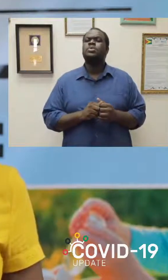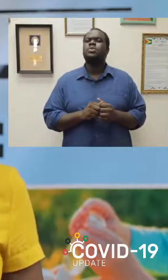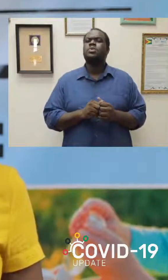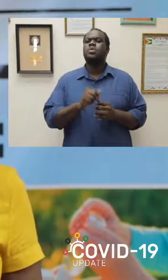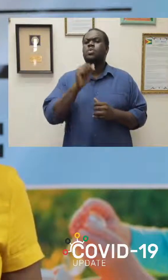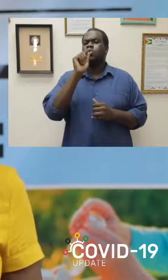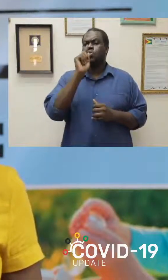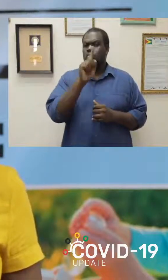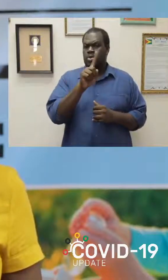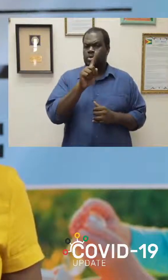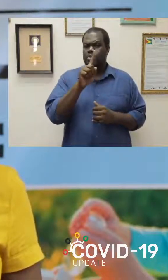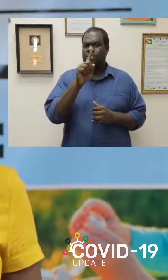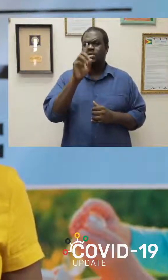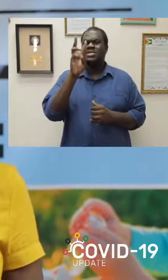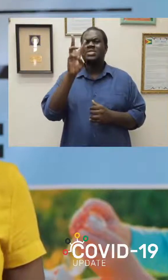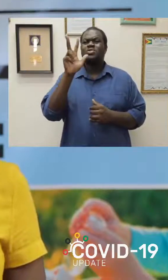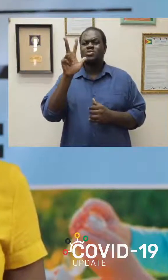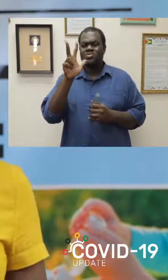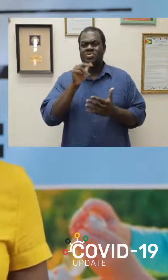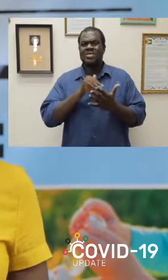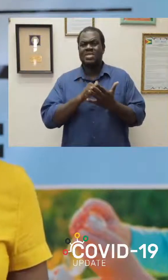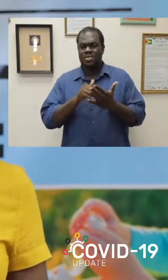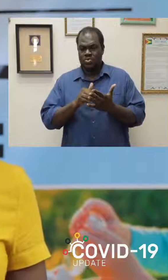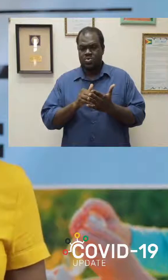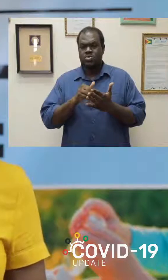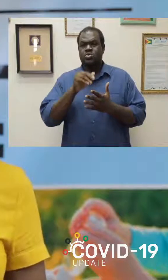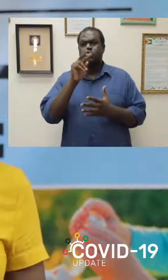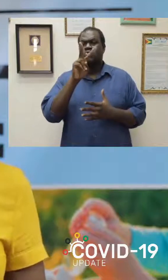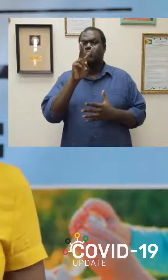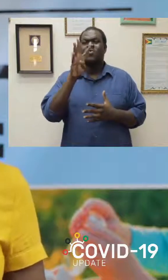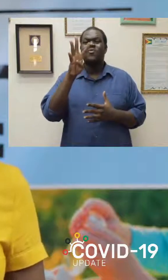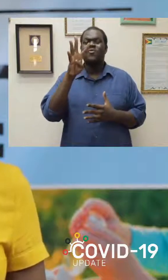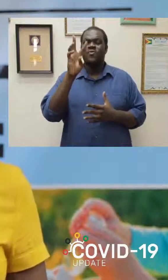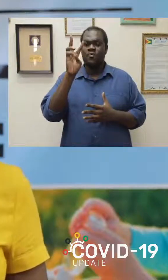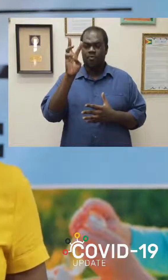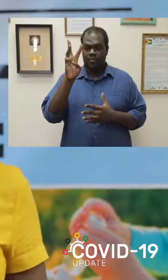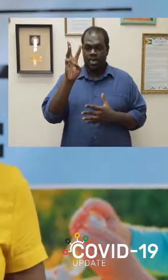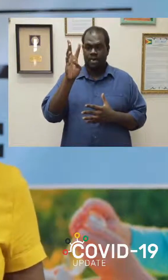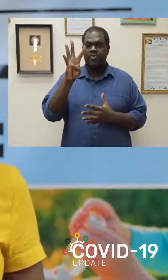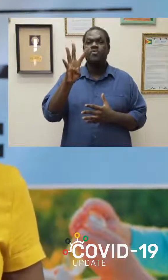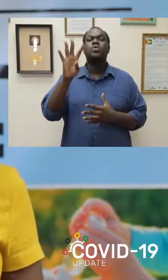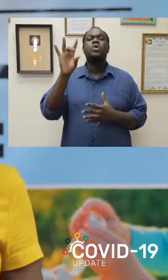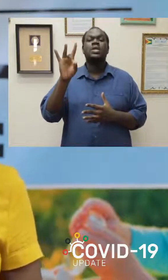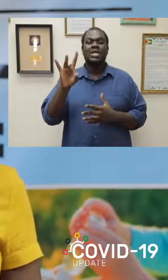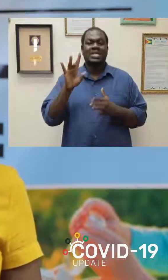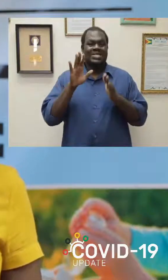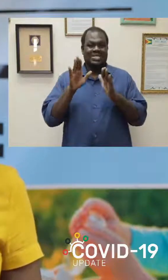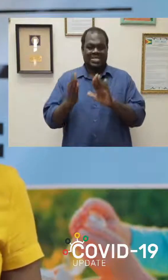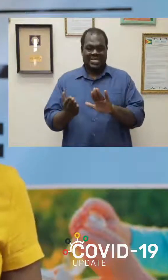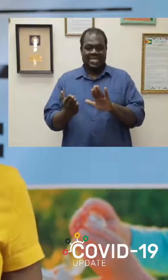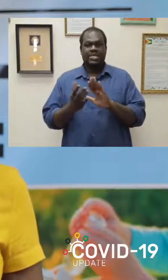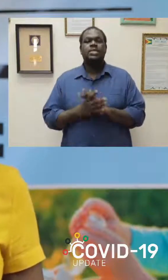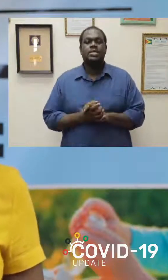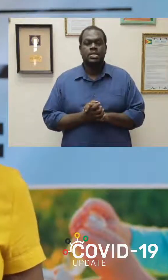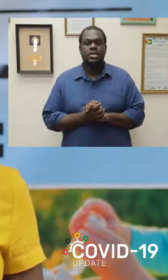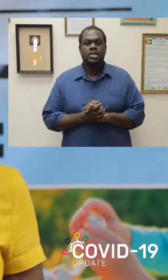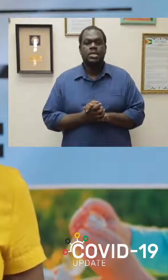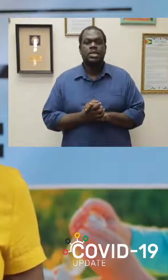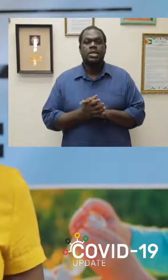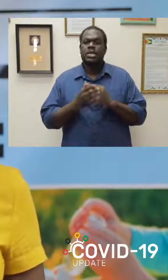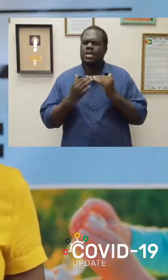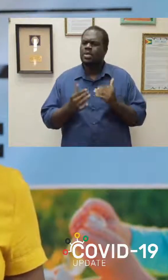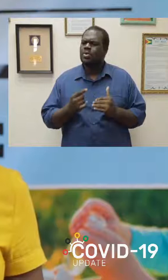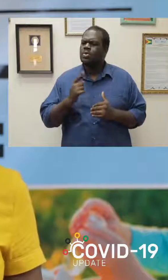163,248 deaths. Today, we will continue our focus on the regional preparedness and response